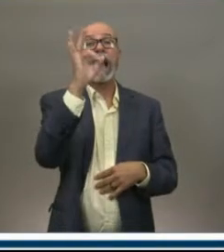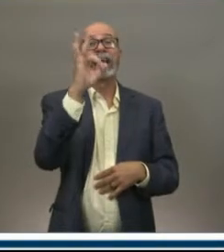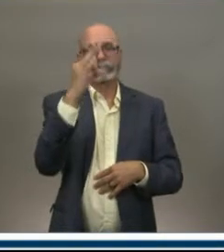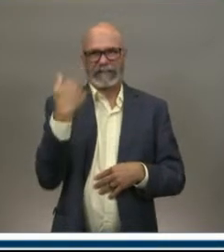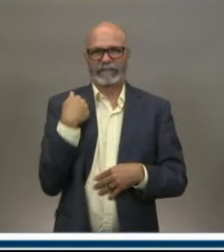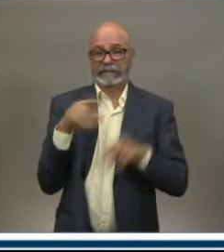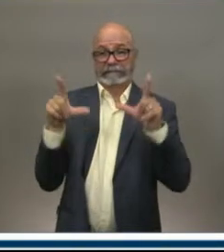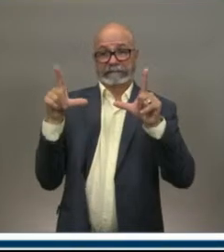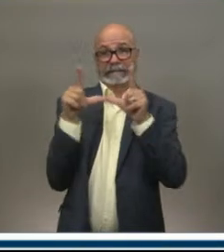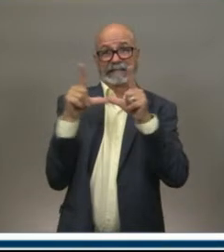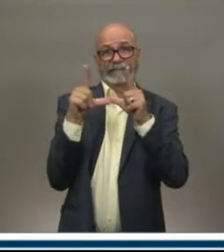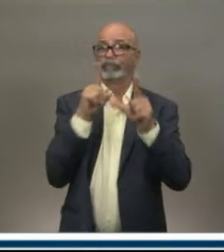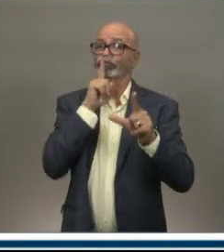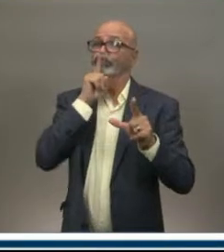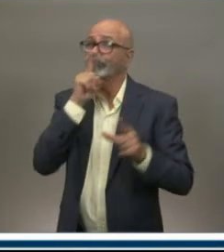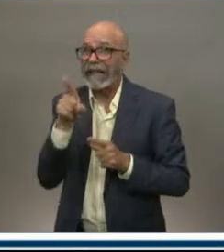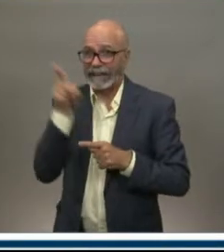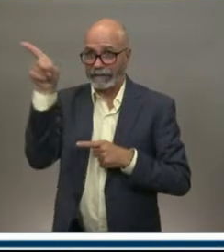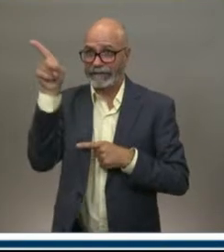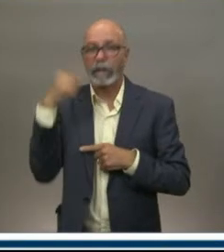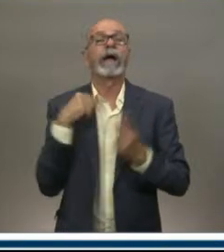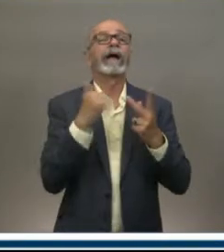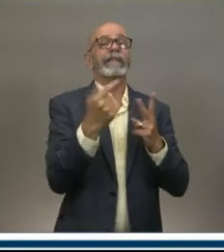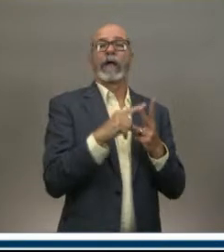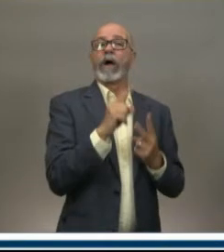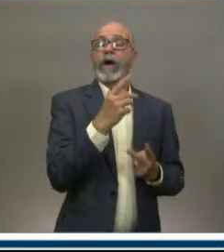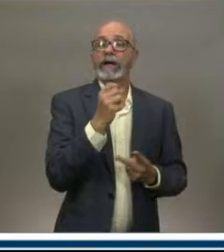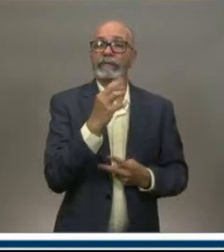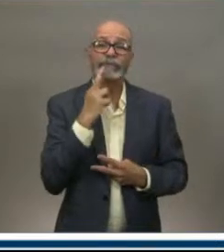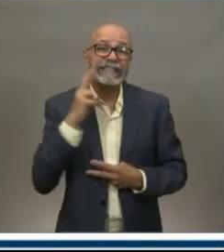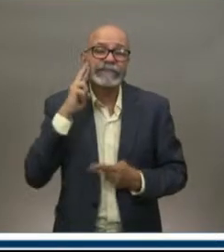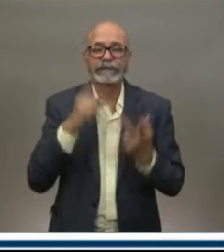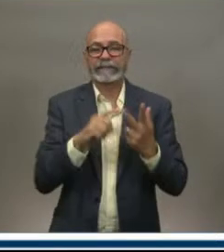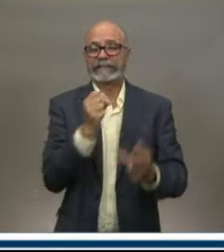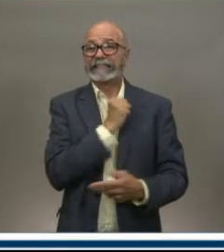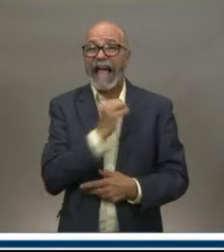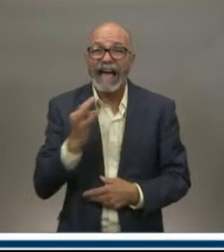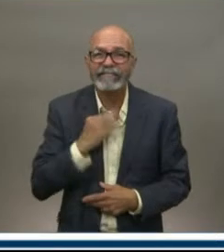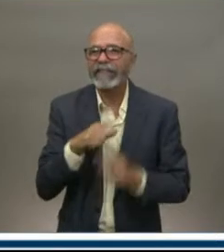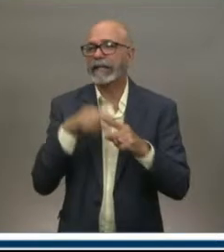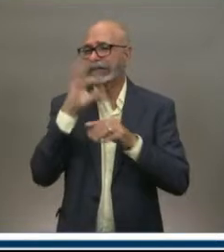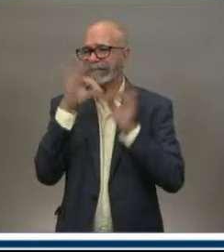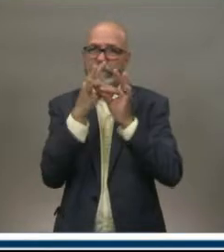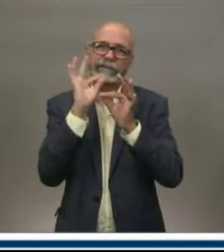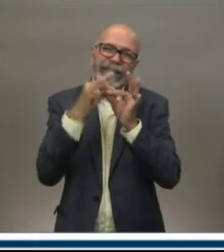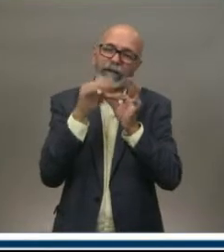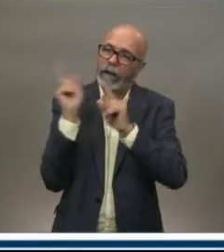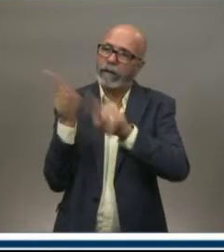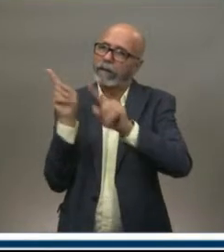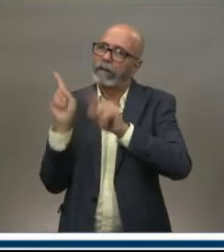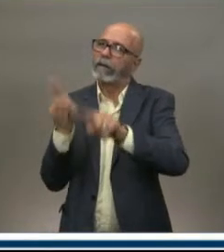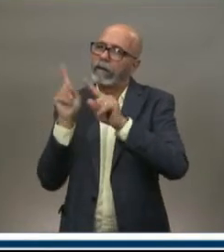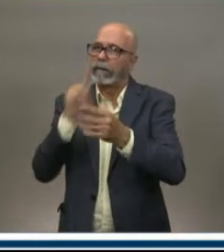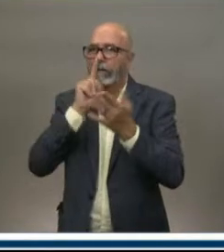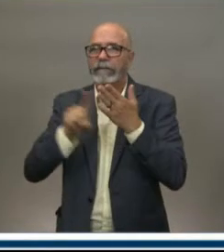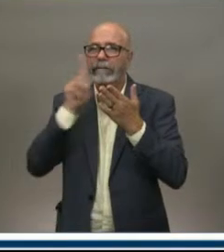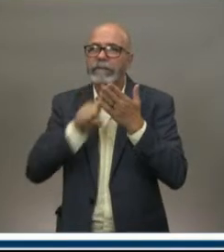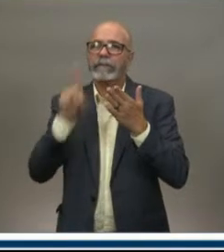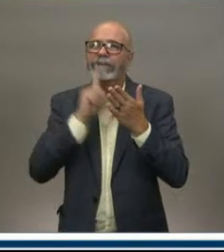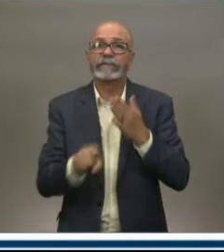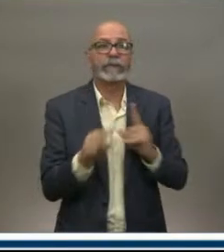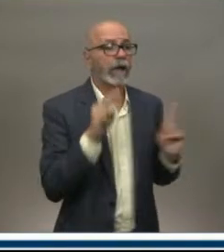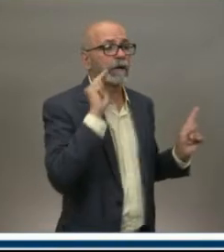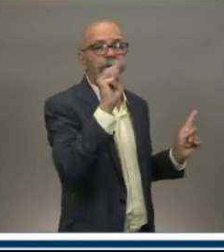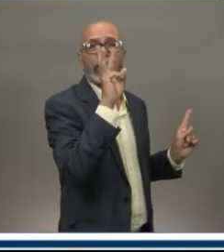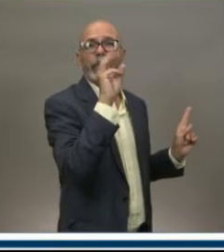staff member test positive with COVID-19. But it was Northwood that had the majority of cases and